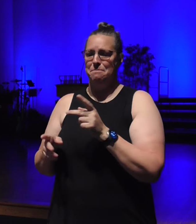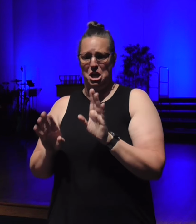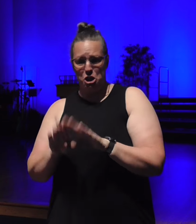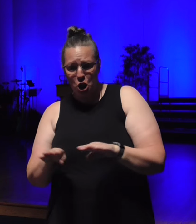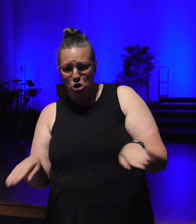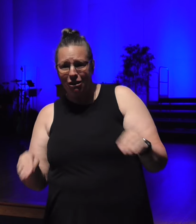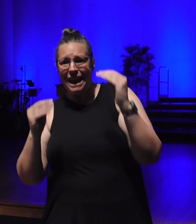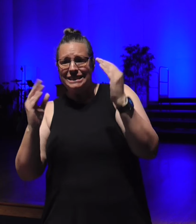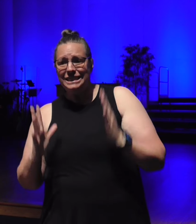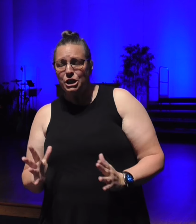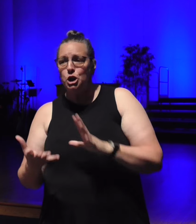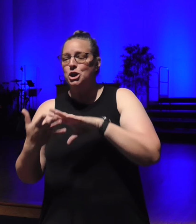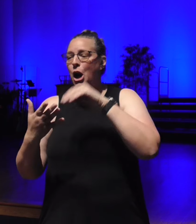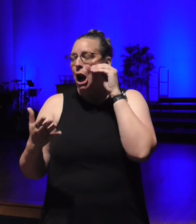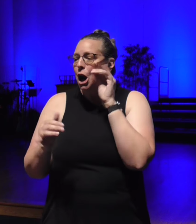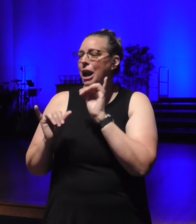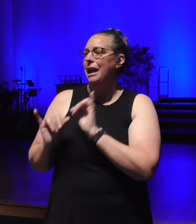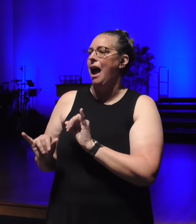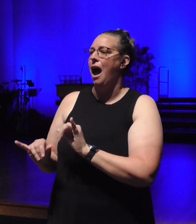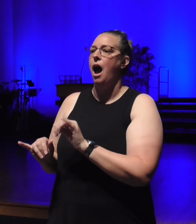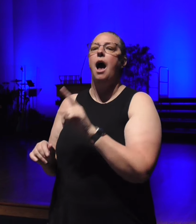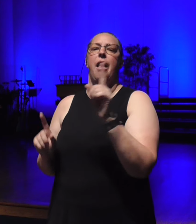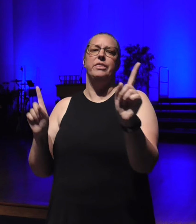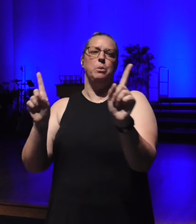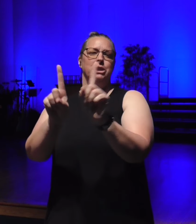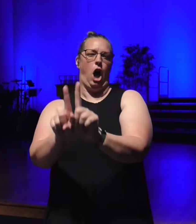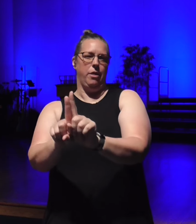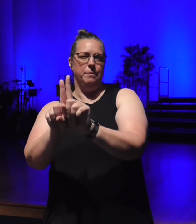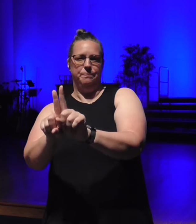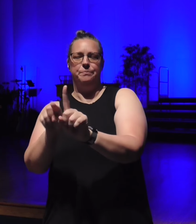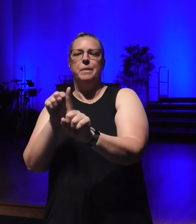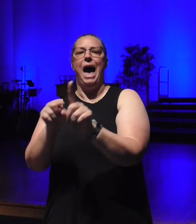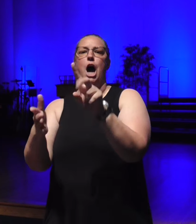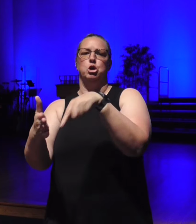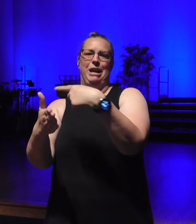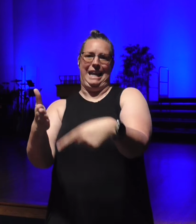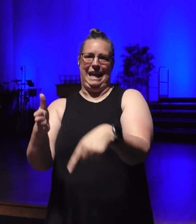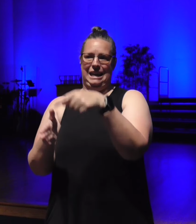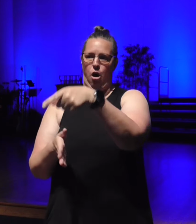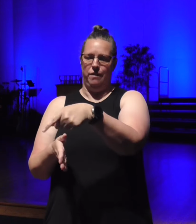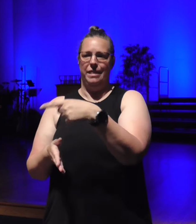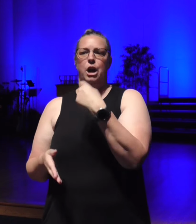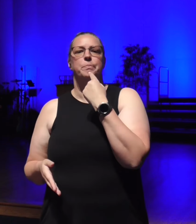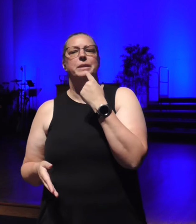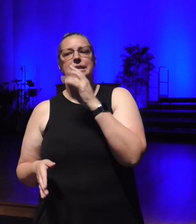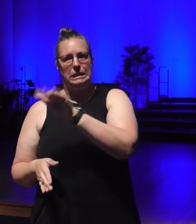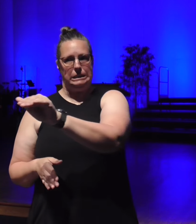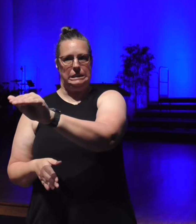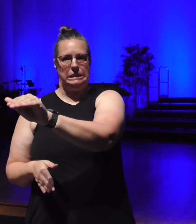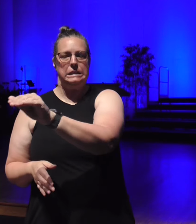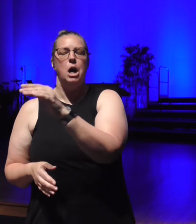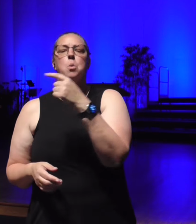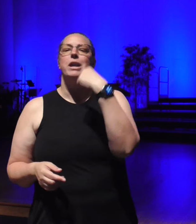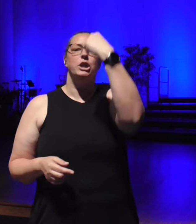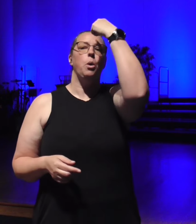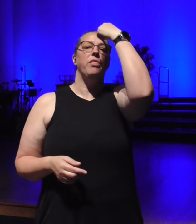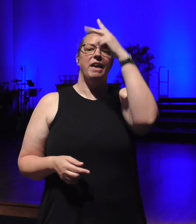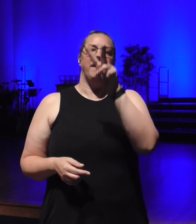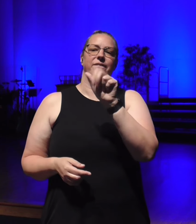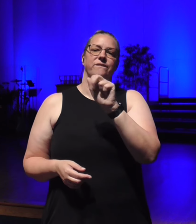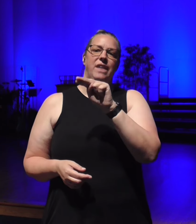And so the doctor goes up to the curator and the critic, who's also a critic, and he says, in 100 words or so, what do you think